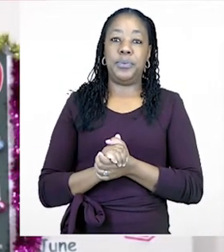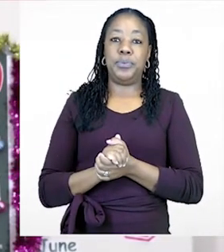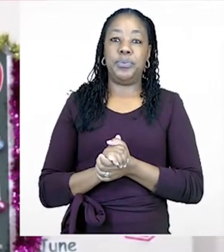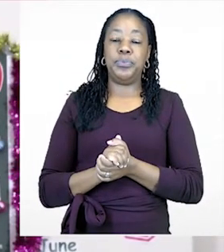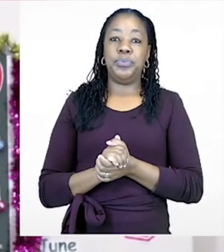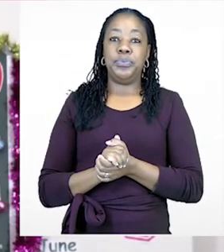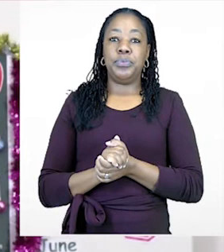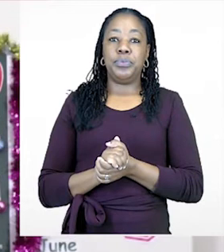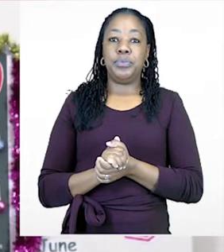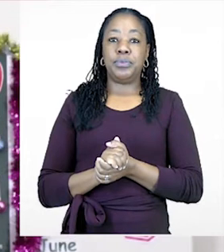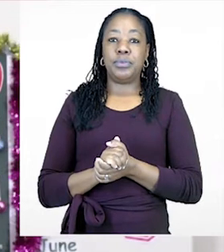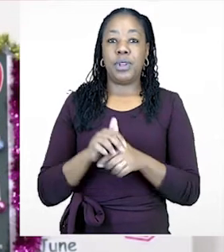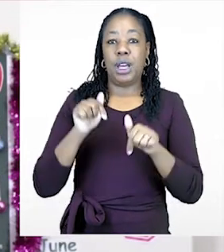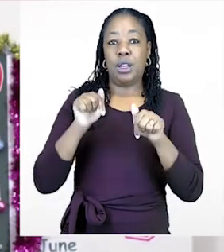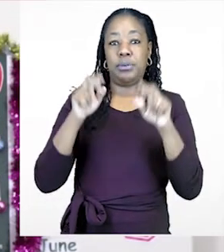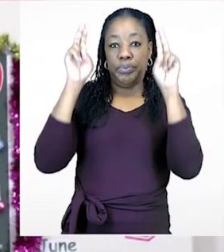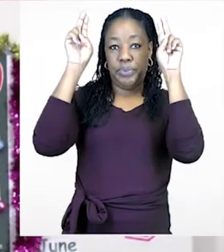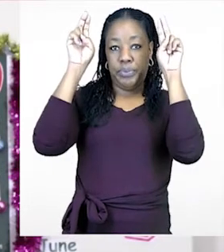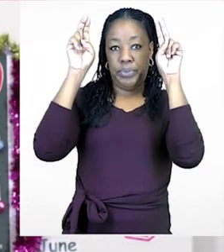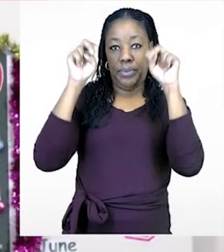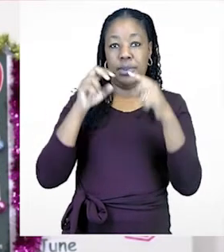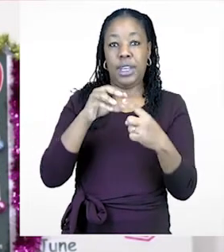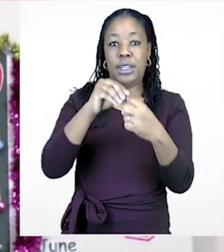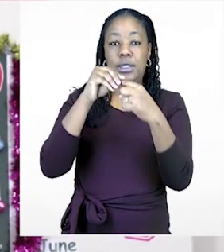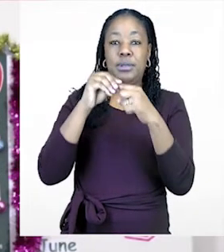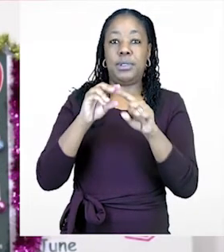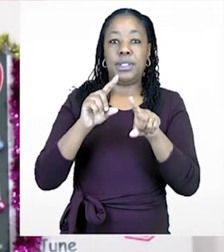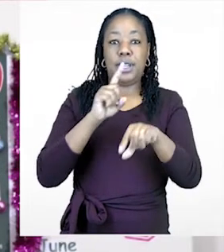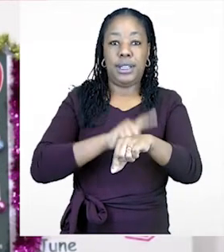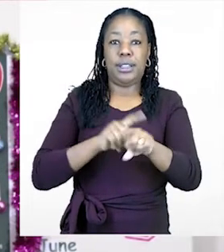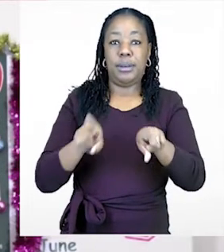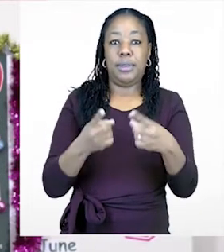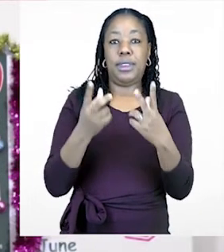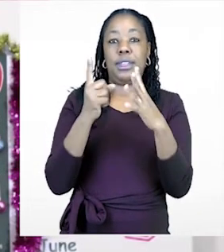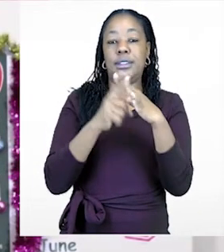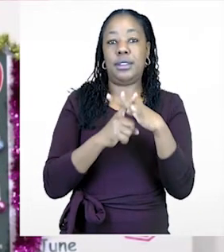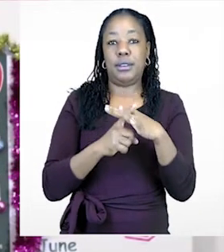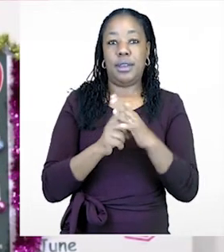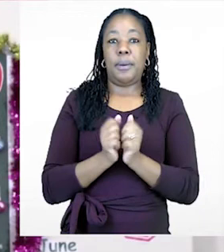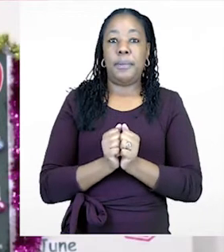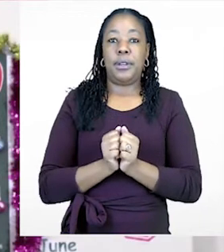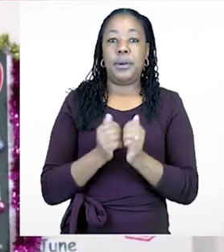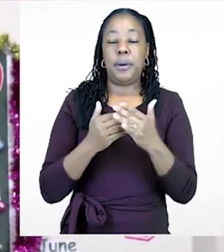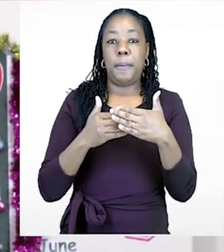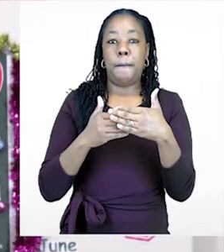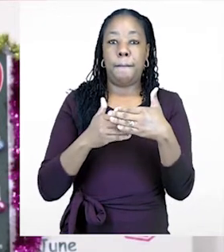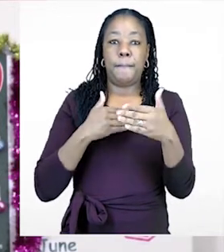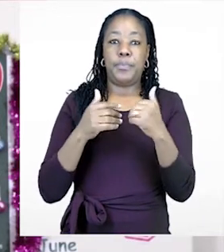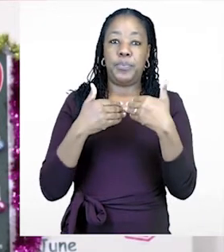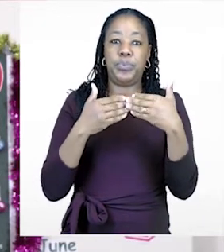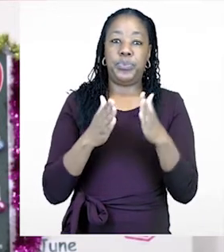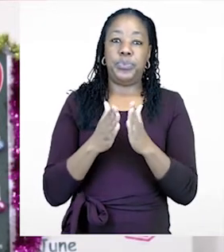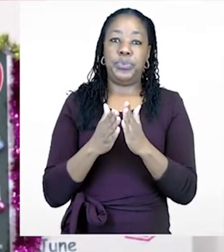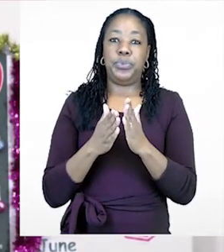me. Our theme for this week is special occasions. And before we get into our first lesson, it's